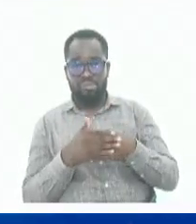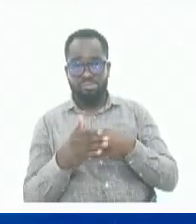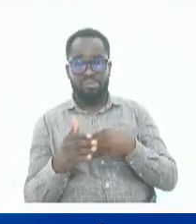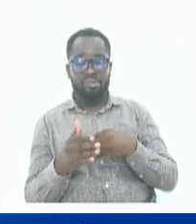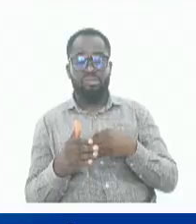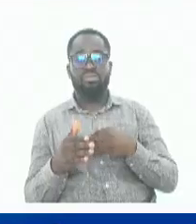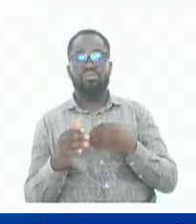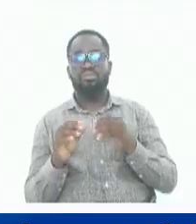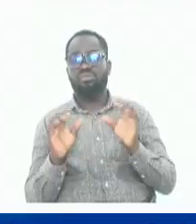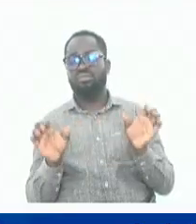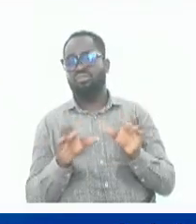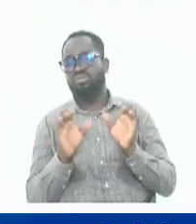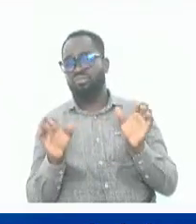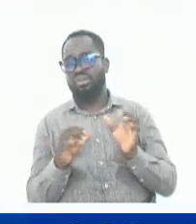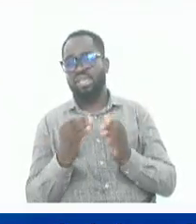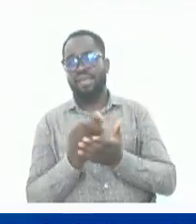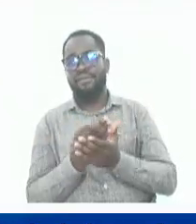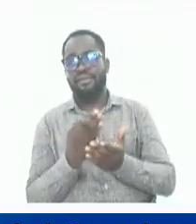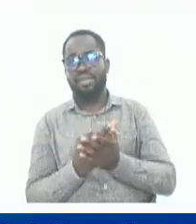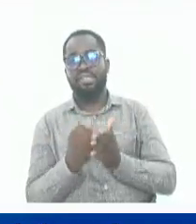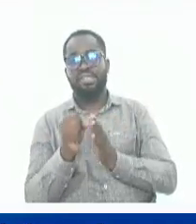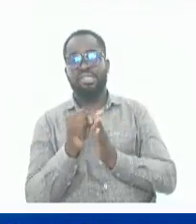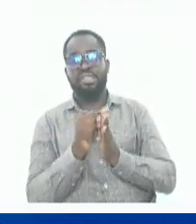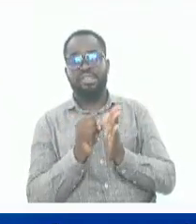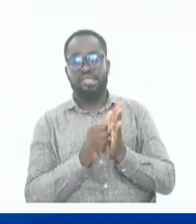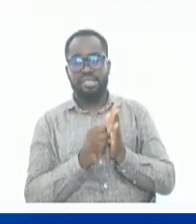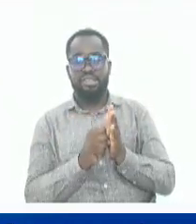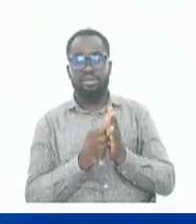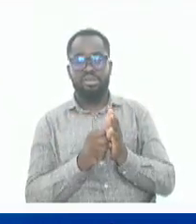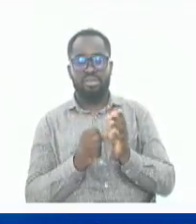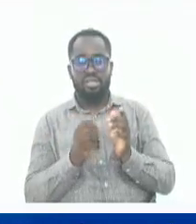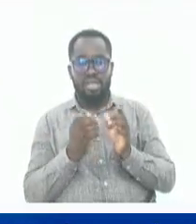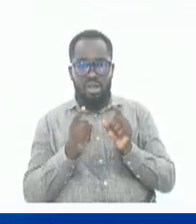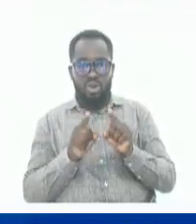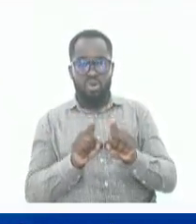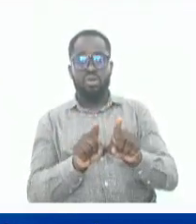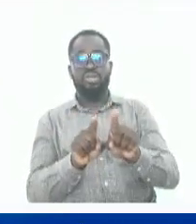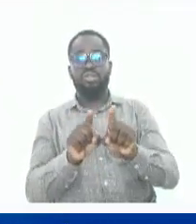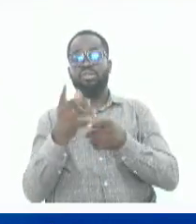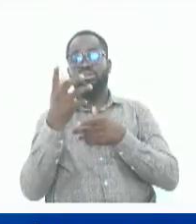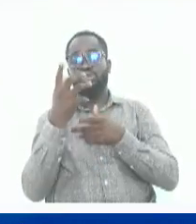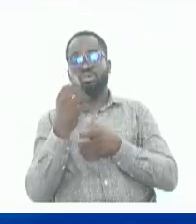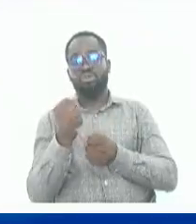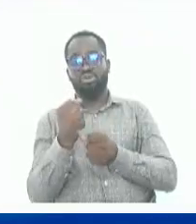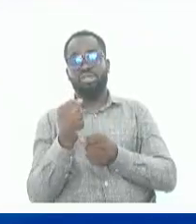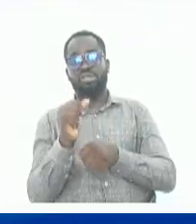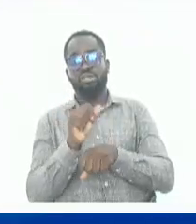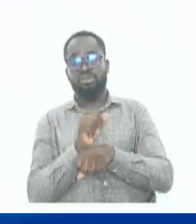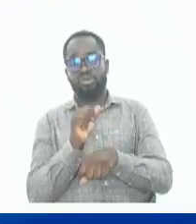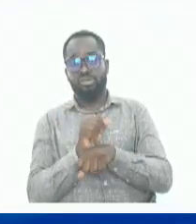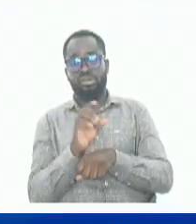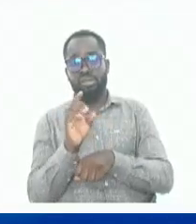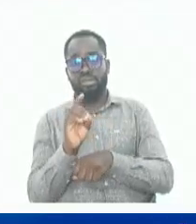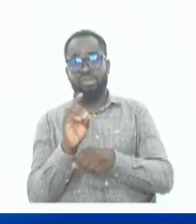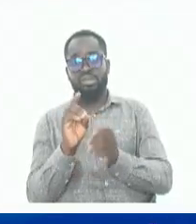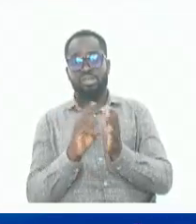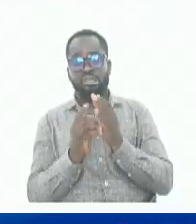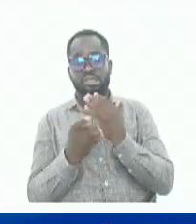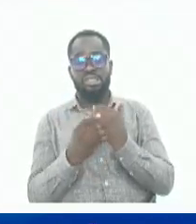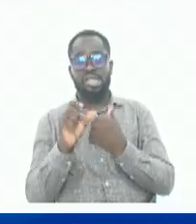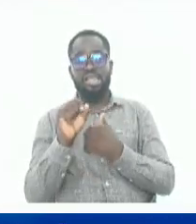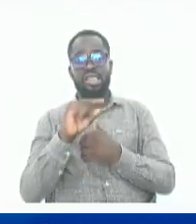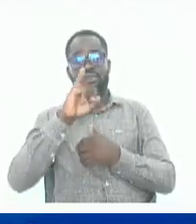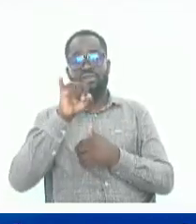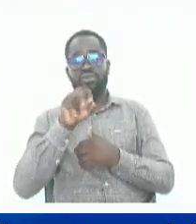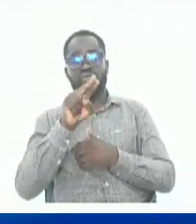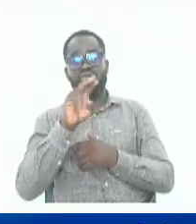covered by these financial statements in accordance with the trust deed dated 11th day of